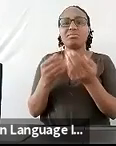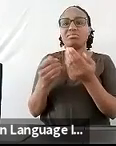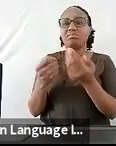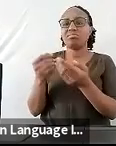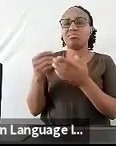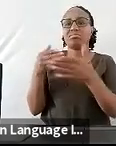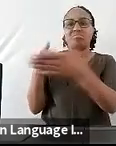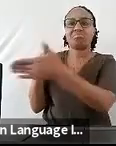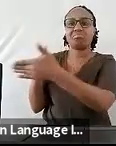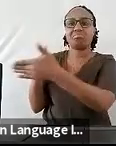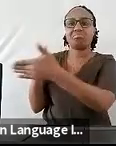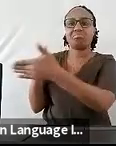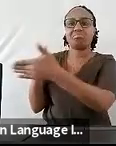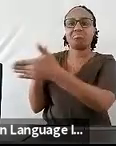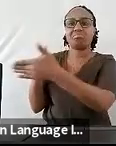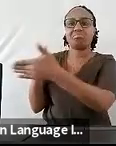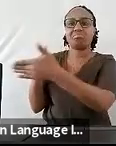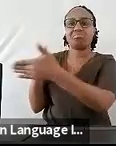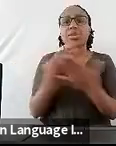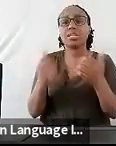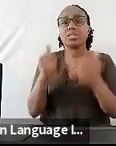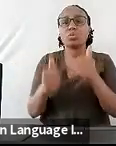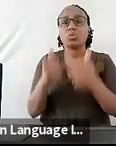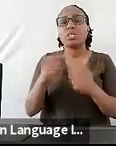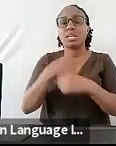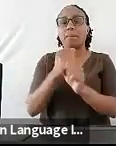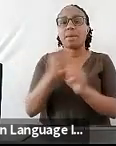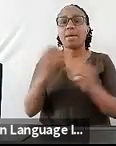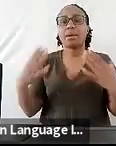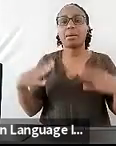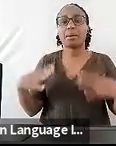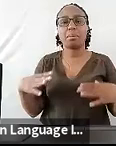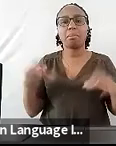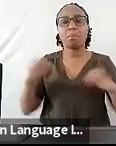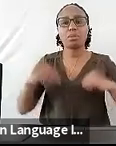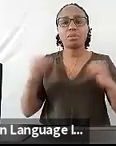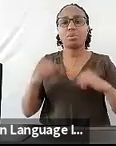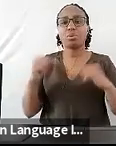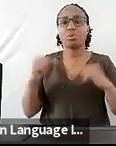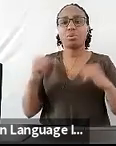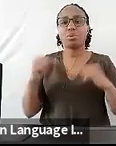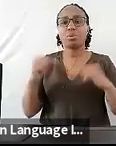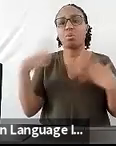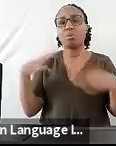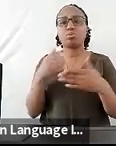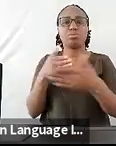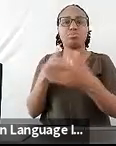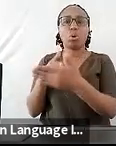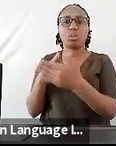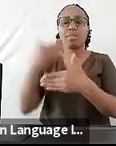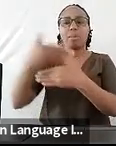for Haitians to be bullwhipped, you know, at the border in the US, for, you